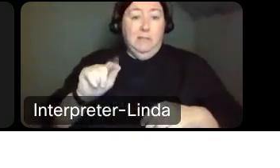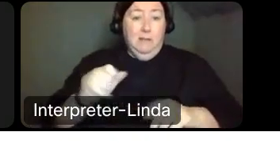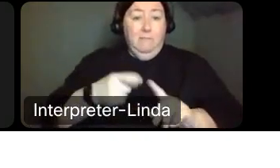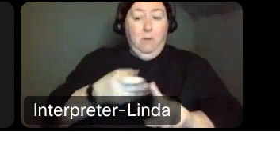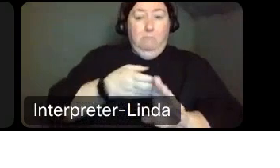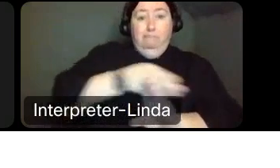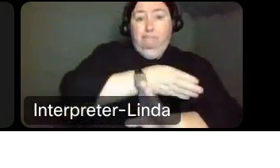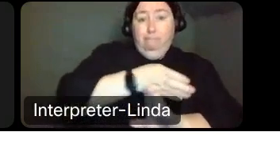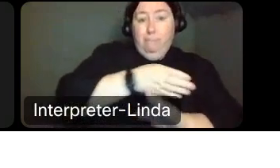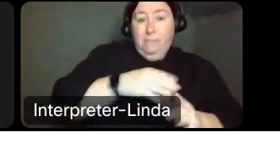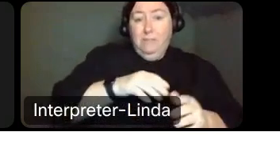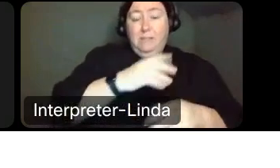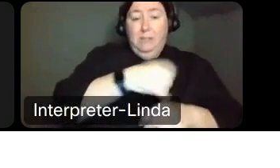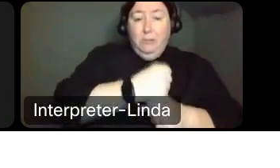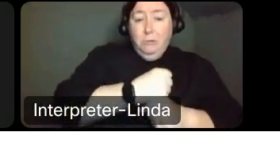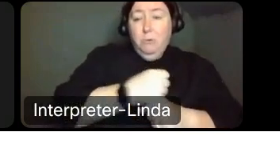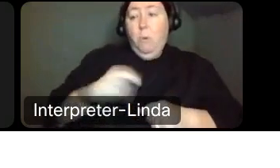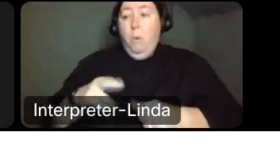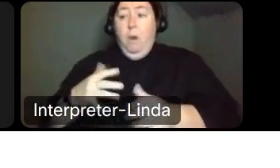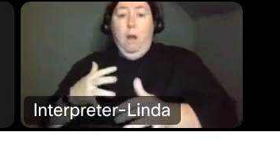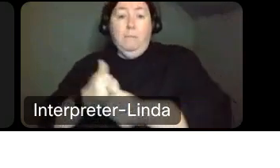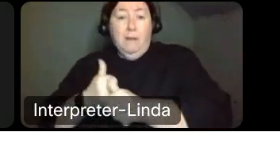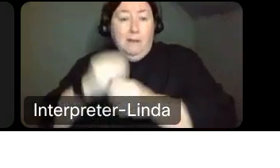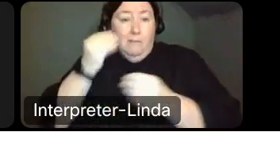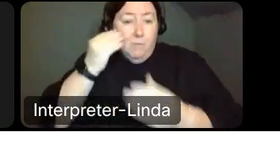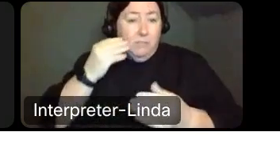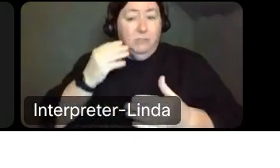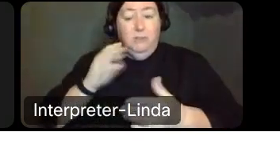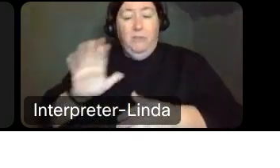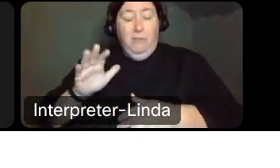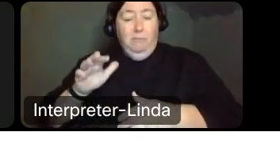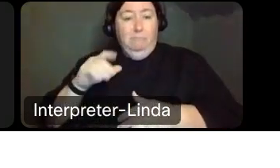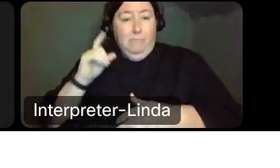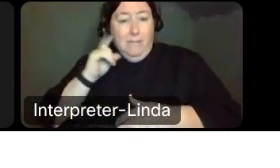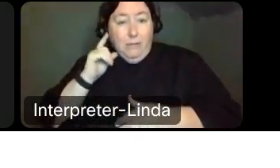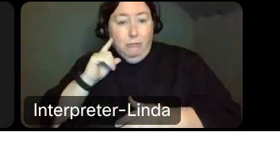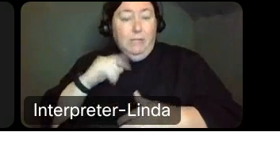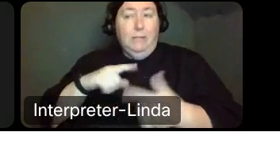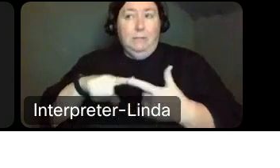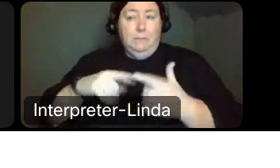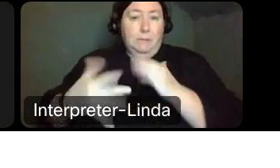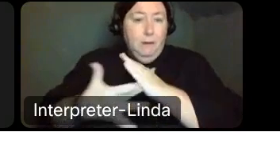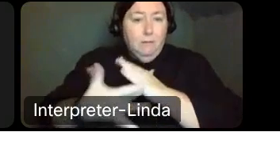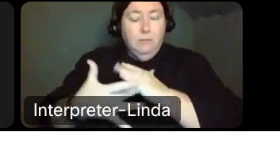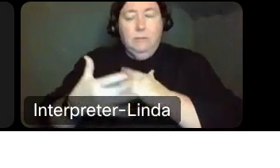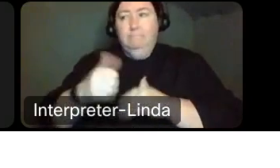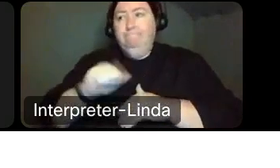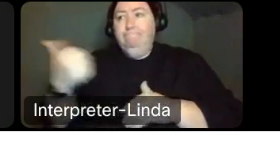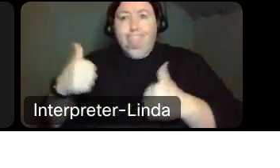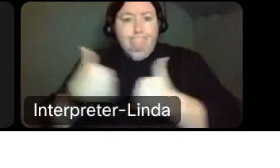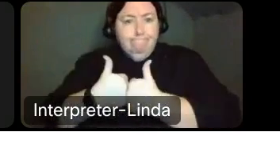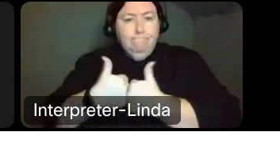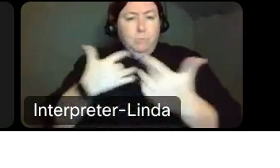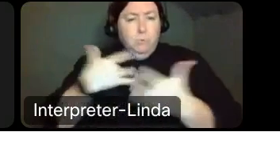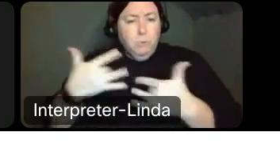year, some updated information about the student, their hearing, their technology, any challenges or concerns that you had, we would like you to